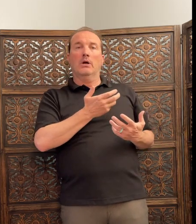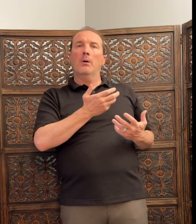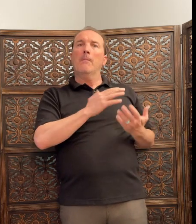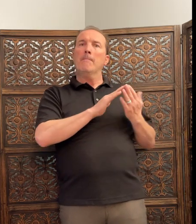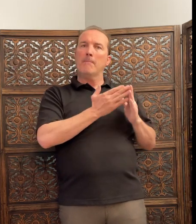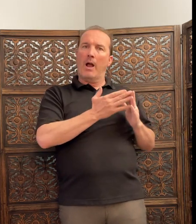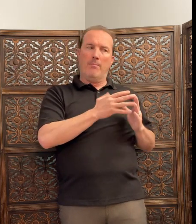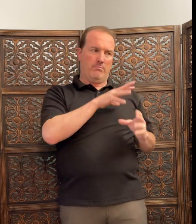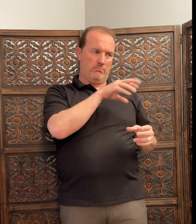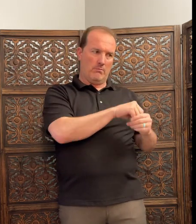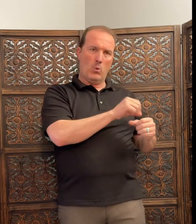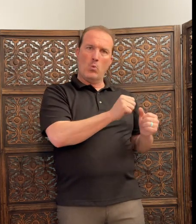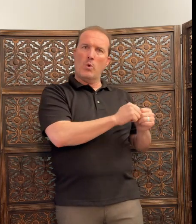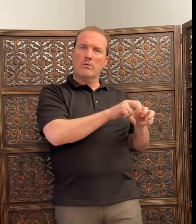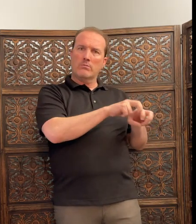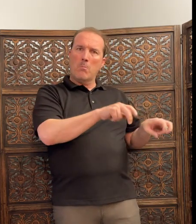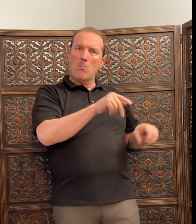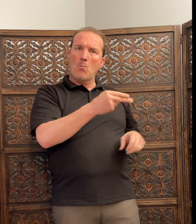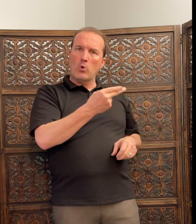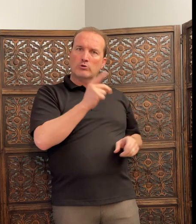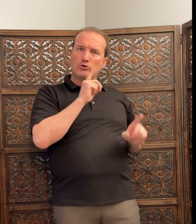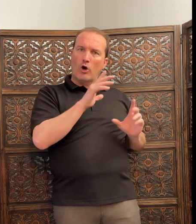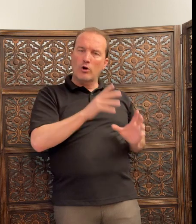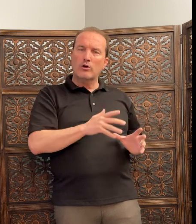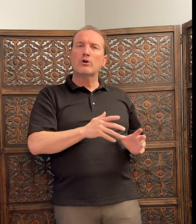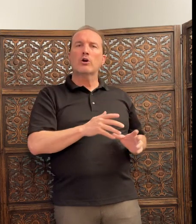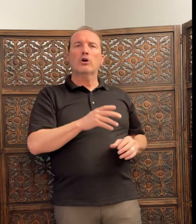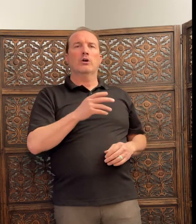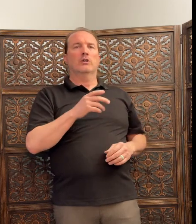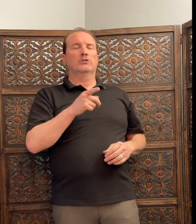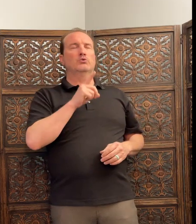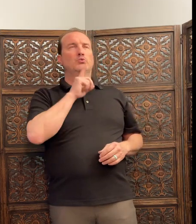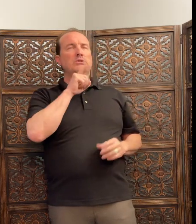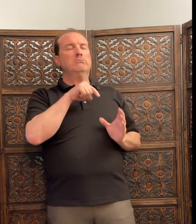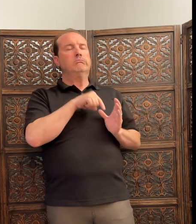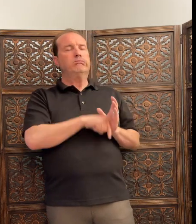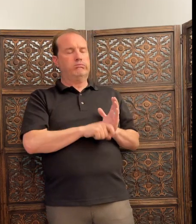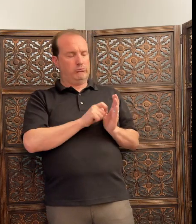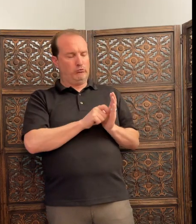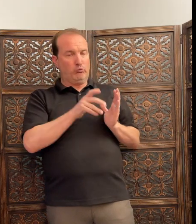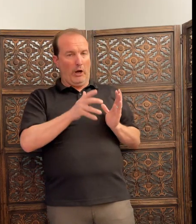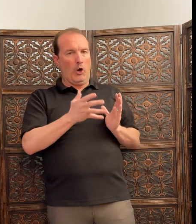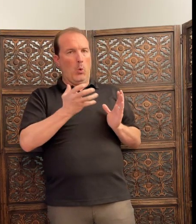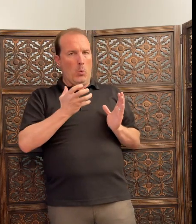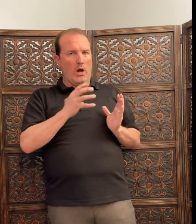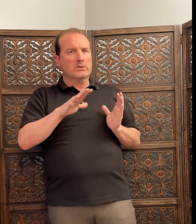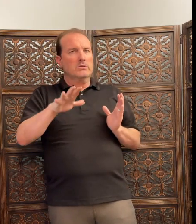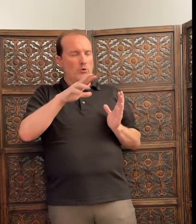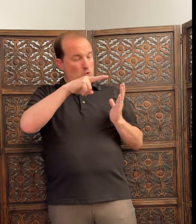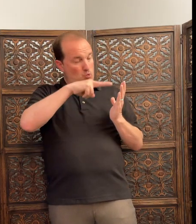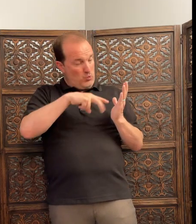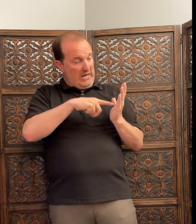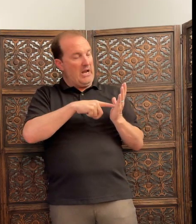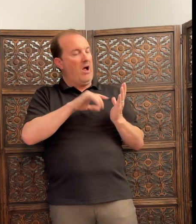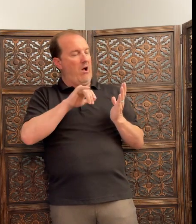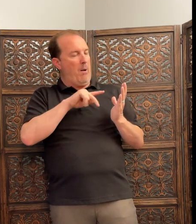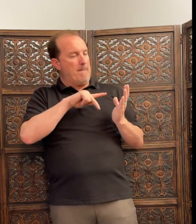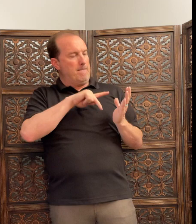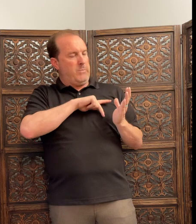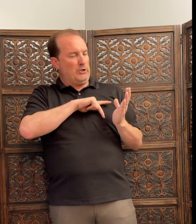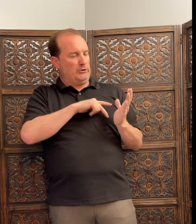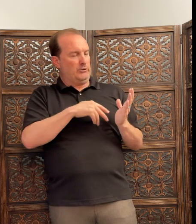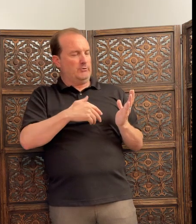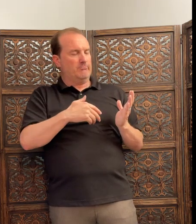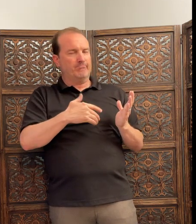Her voice is compelling and authentic to the experiences of Black women that Hurston deeply wants to be genuine